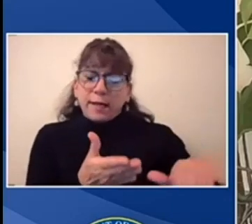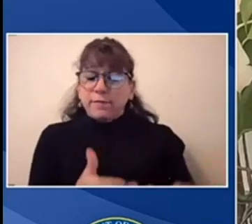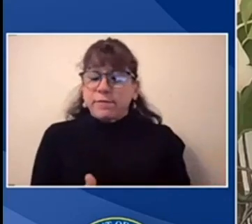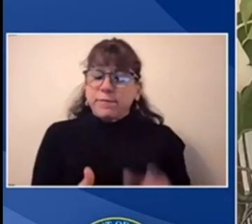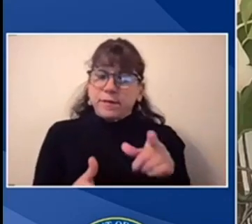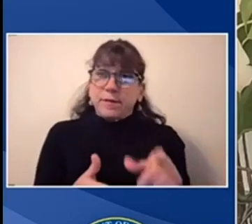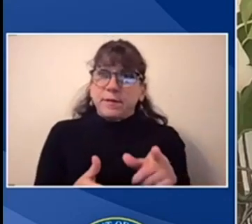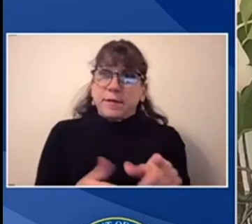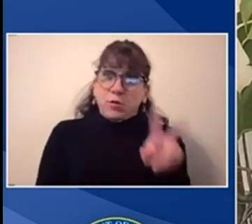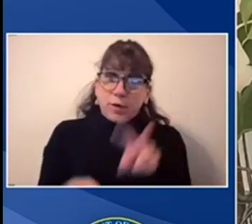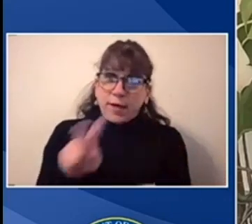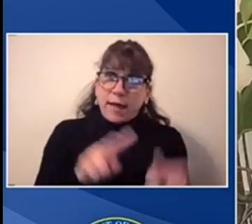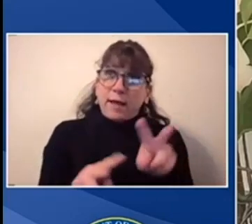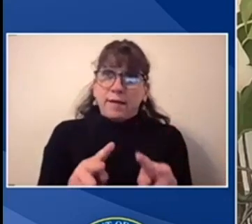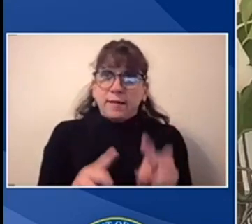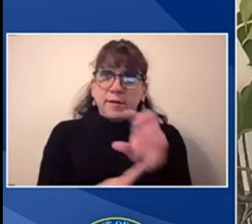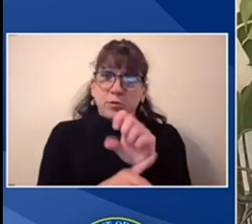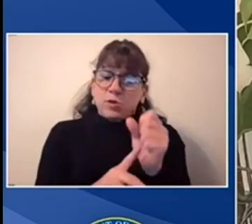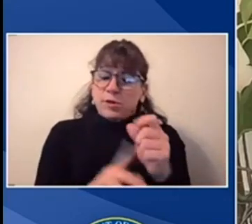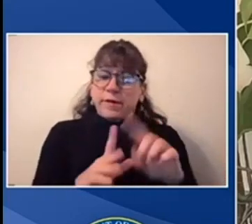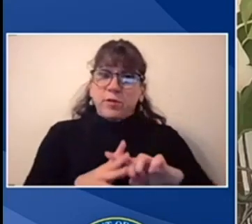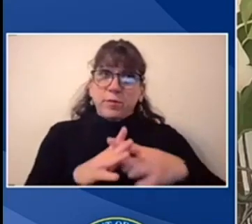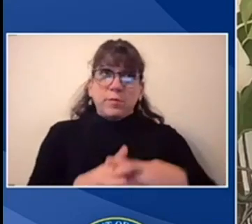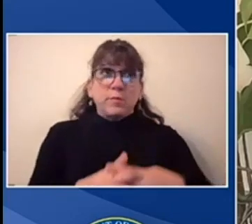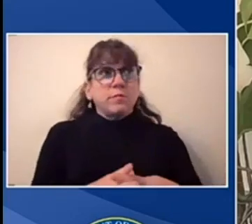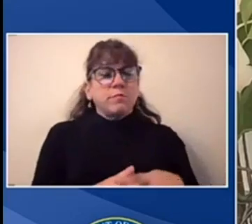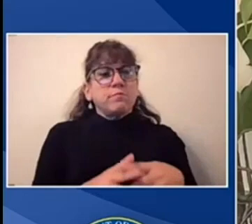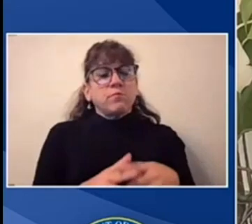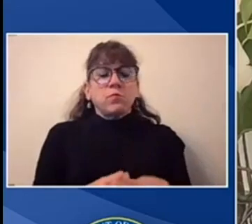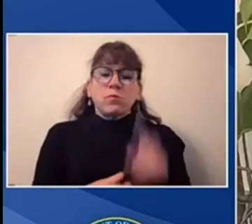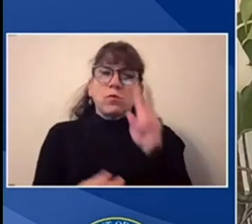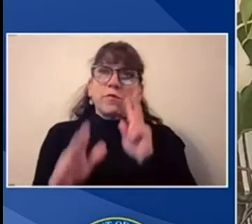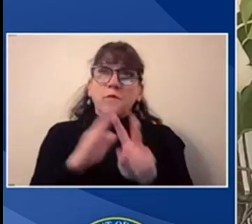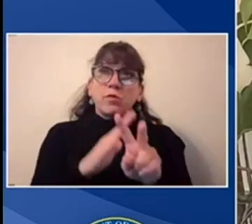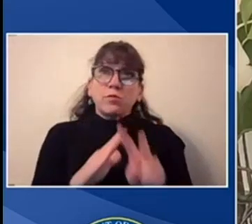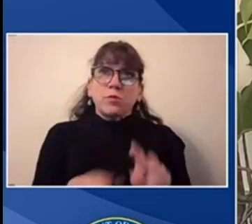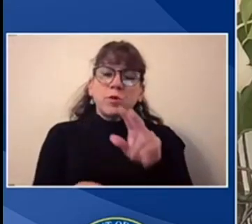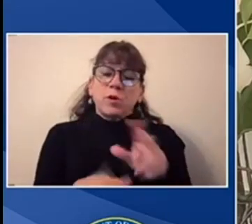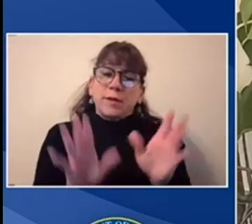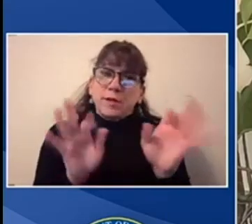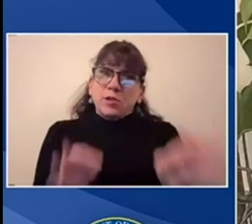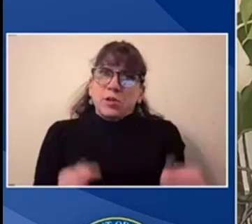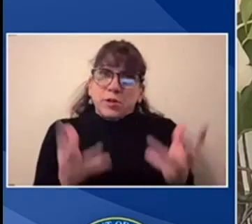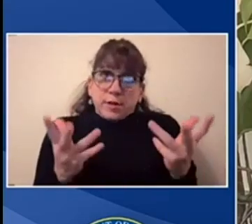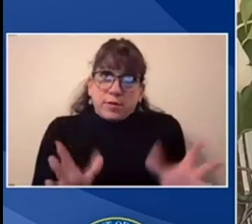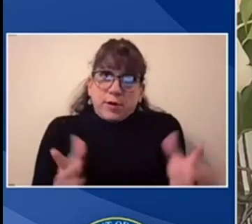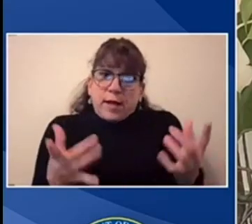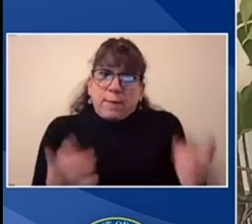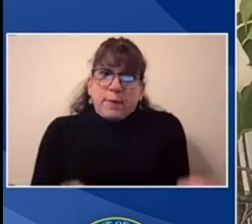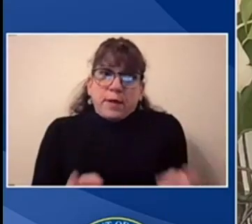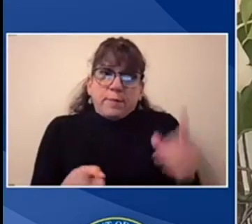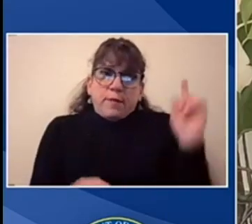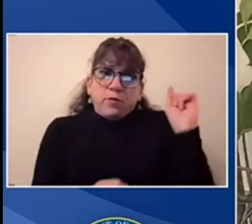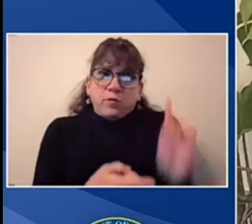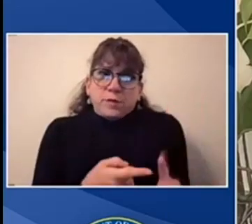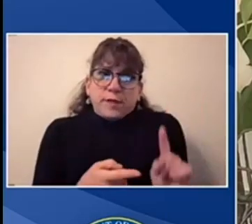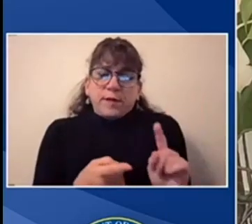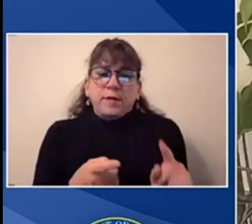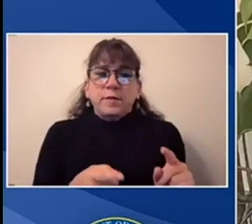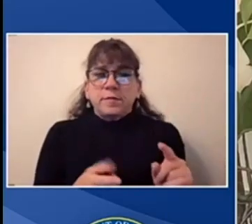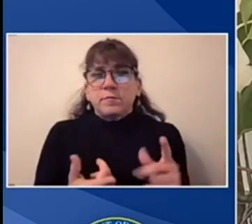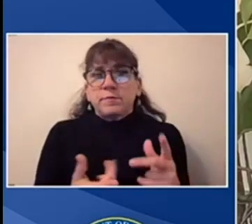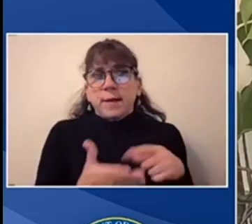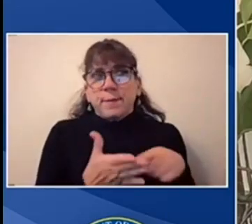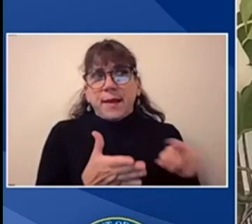also support the calls that have already been made to reduce the original principal by payments made